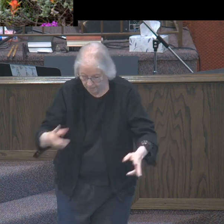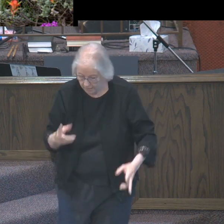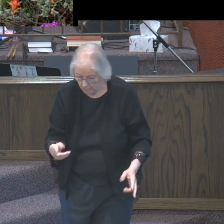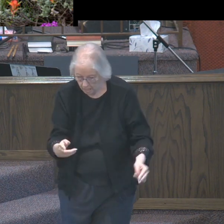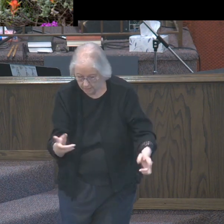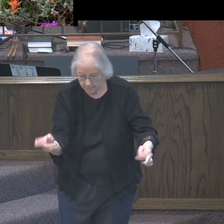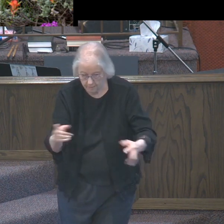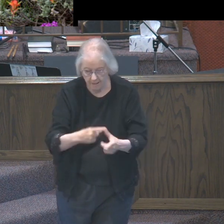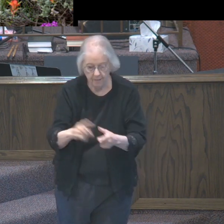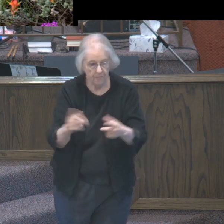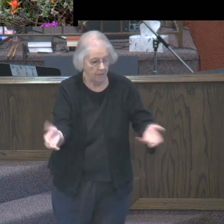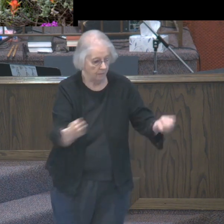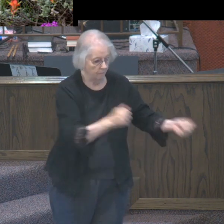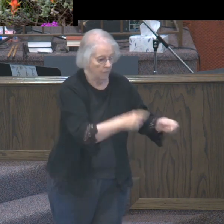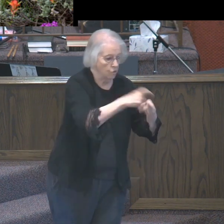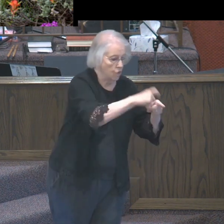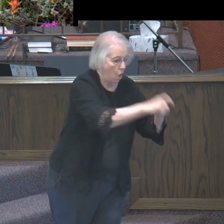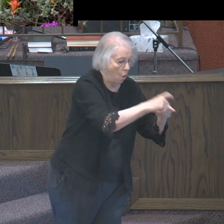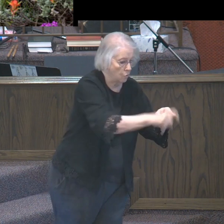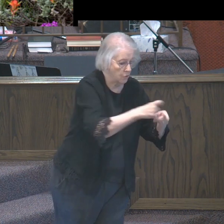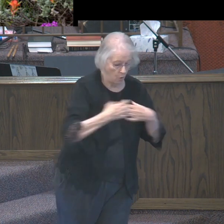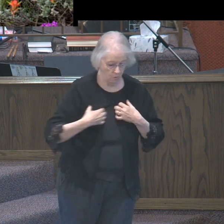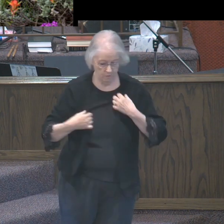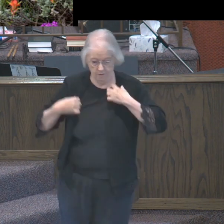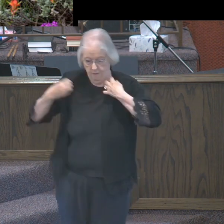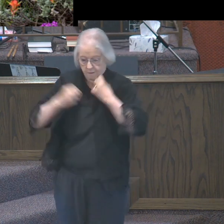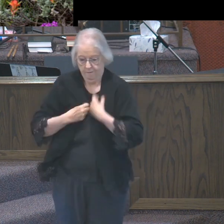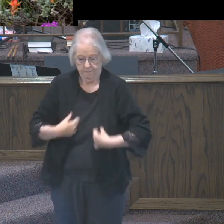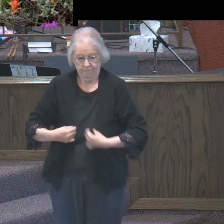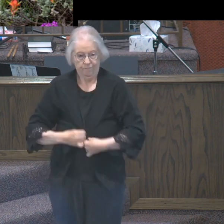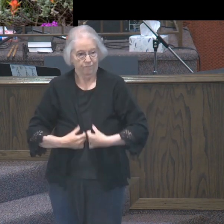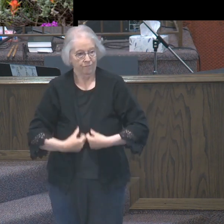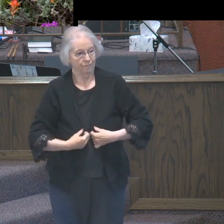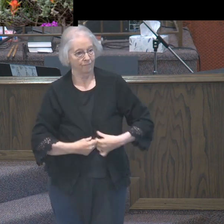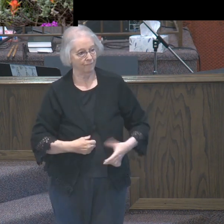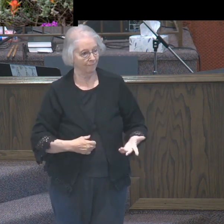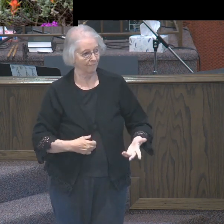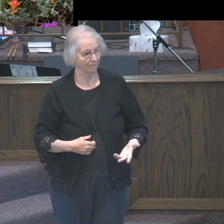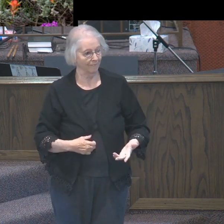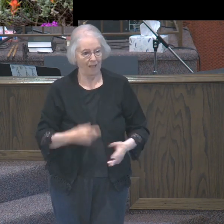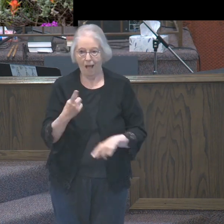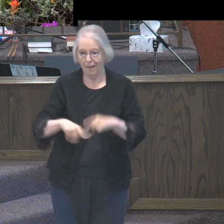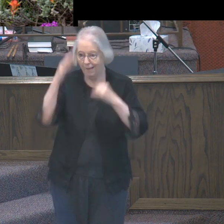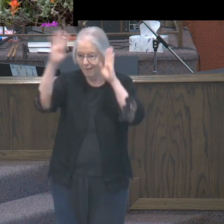us, as we pray, remember these things. Remember adoration.